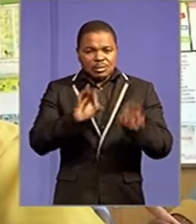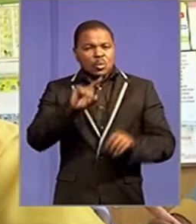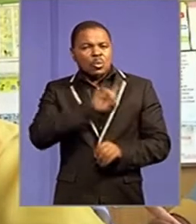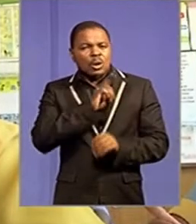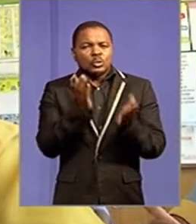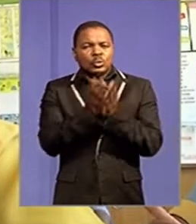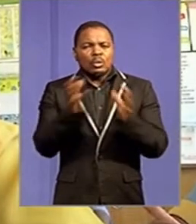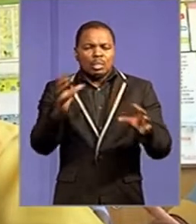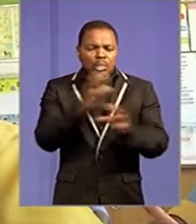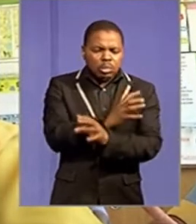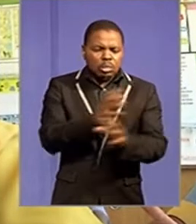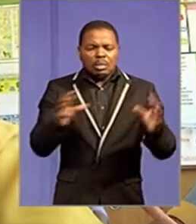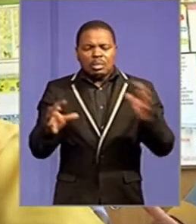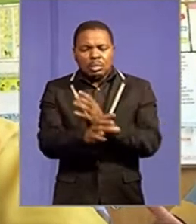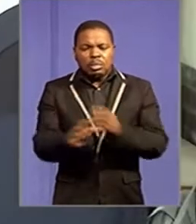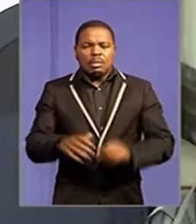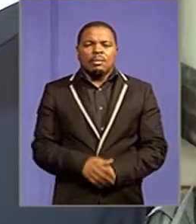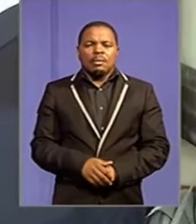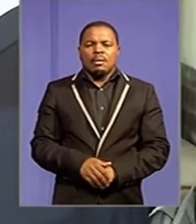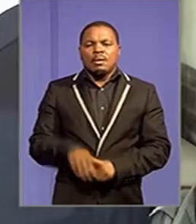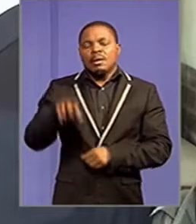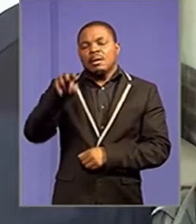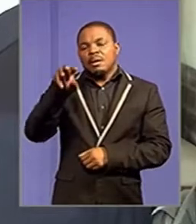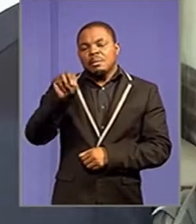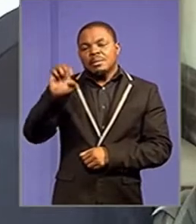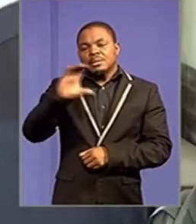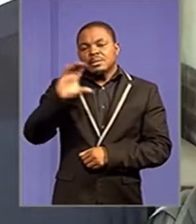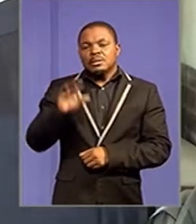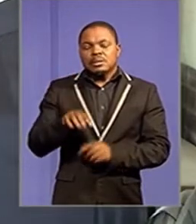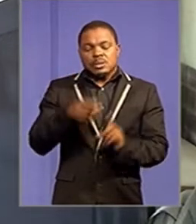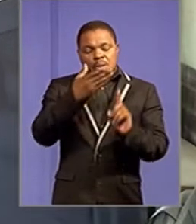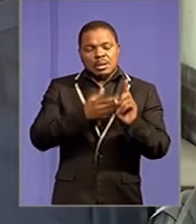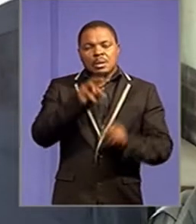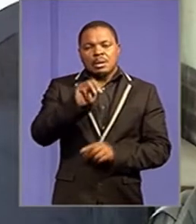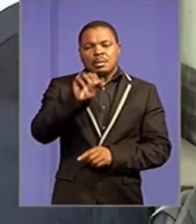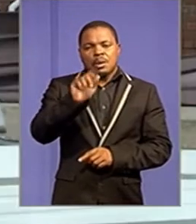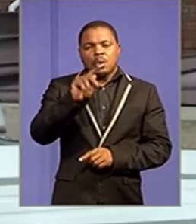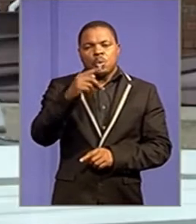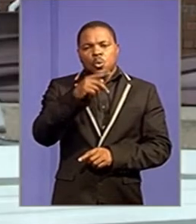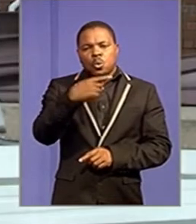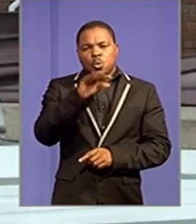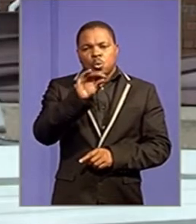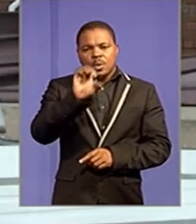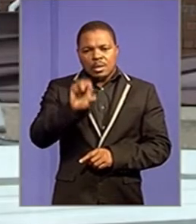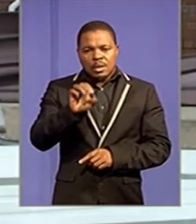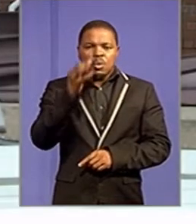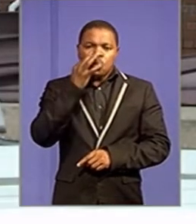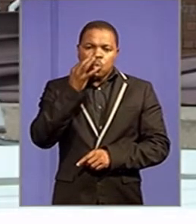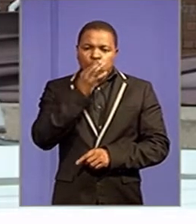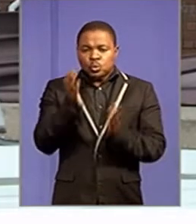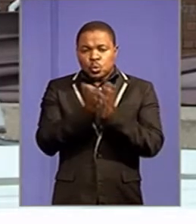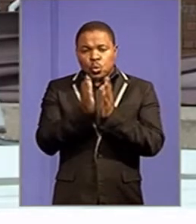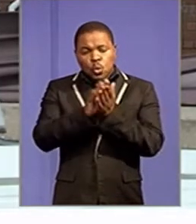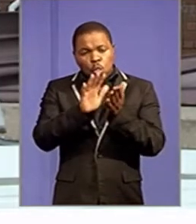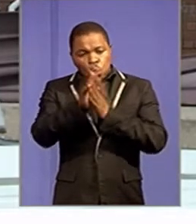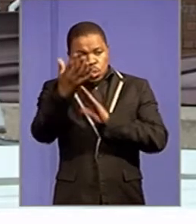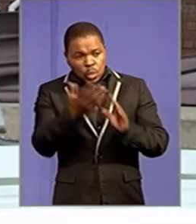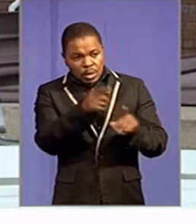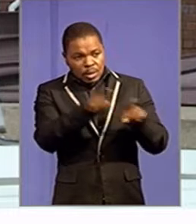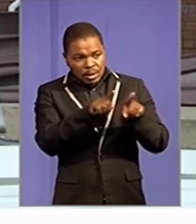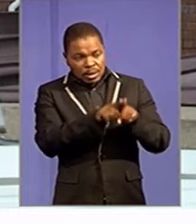ka go šielana. Molekgotlaphethiši Tate Magwe o tshepišitše go lokiša dikolo ka moka tše di senyegilego bjalo ka se sephagamego sa